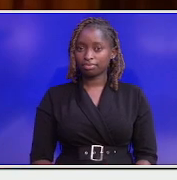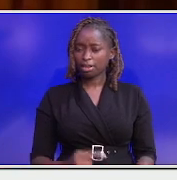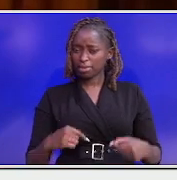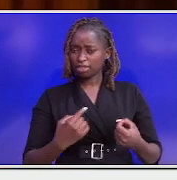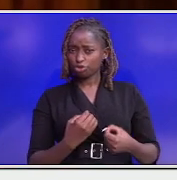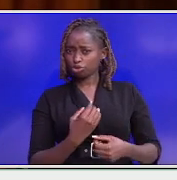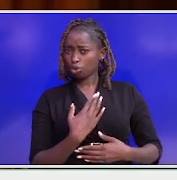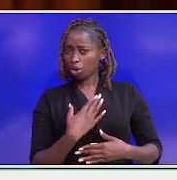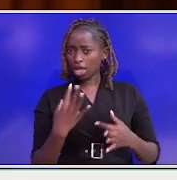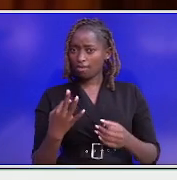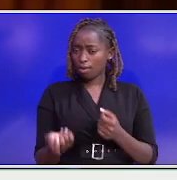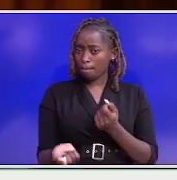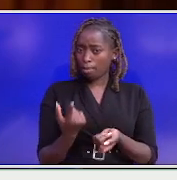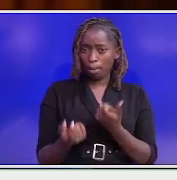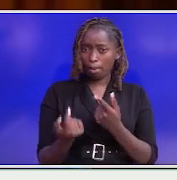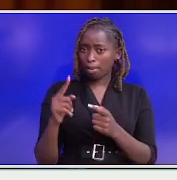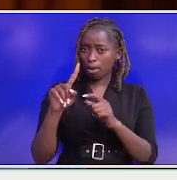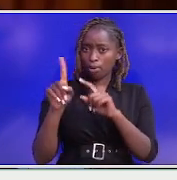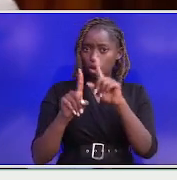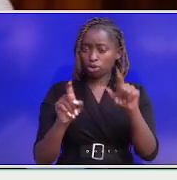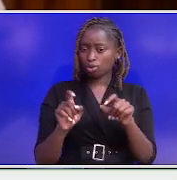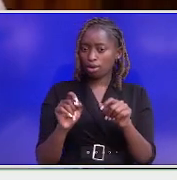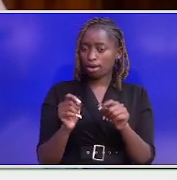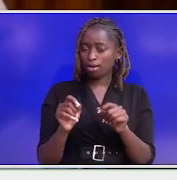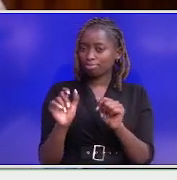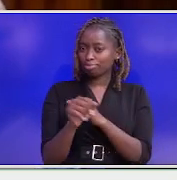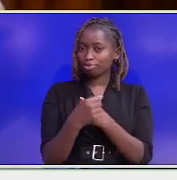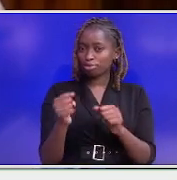not come up, because it comes up every time